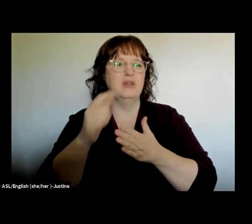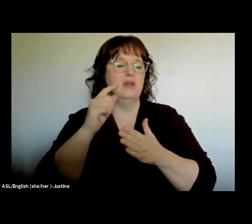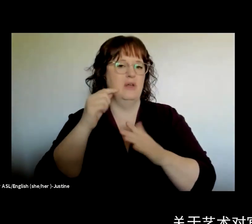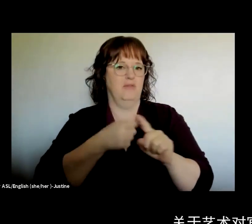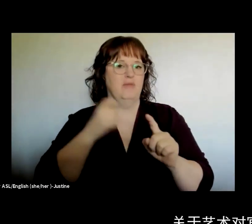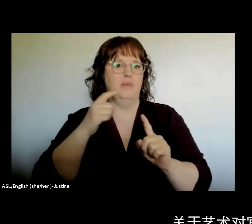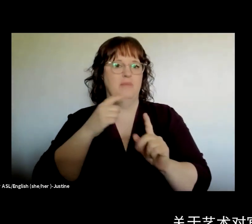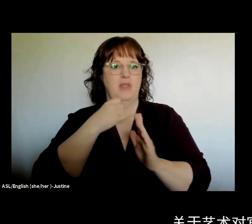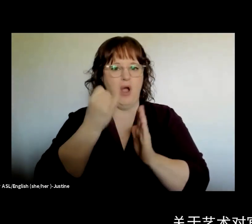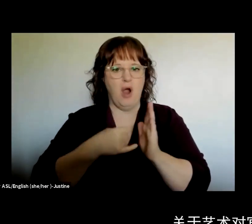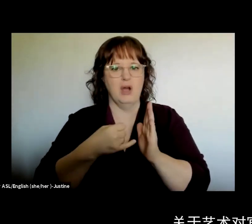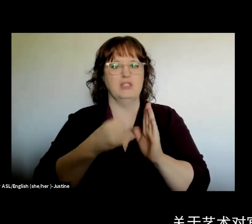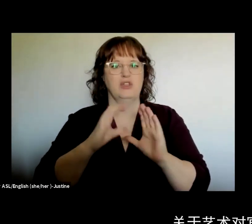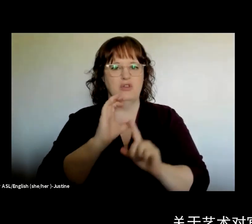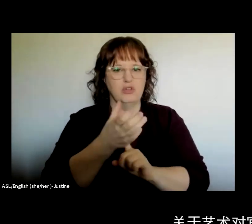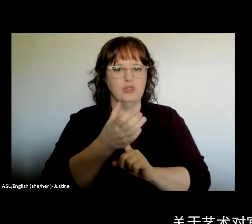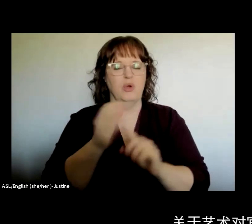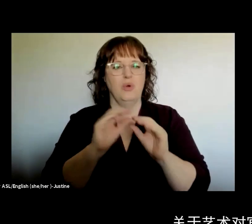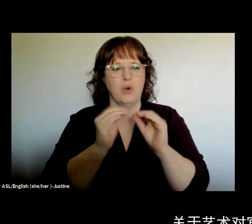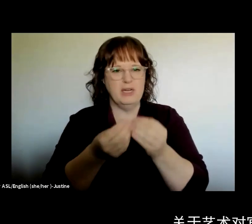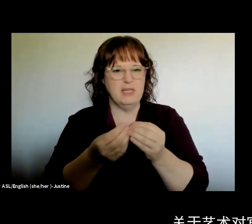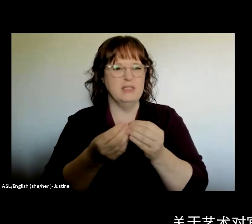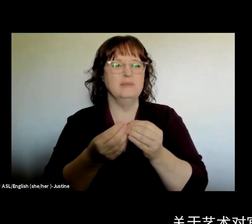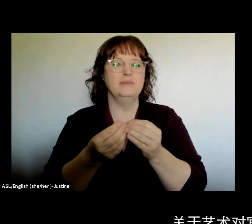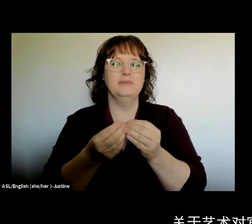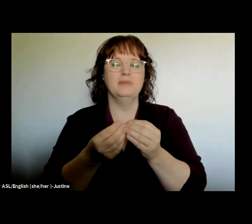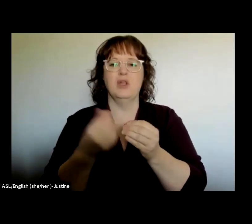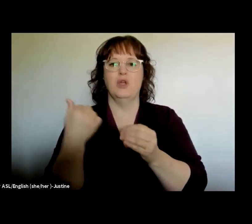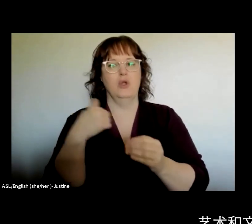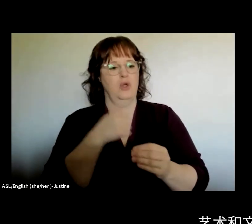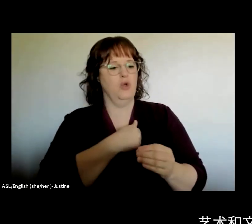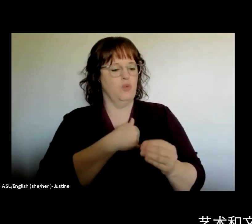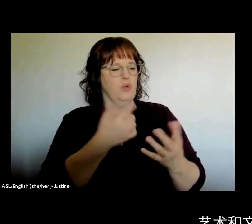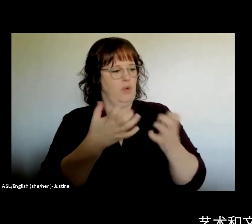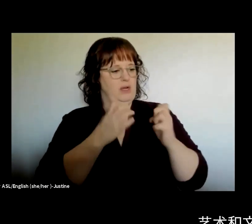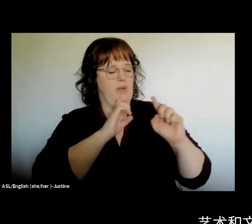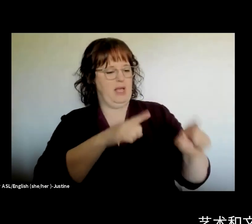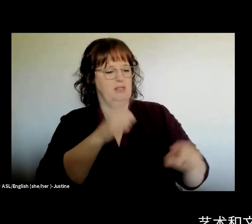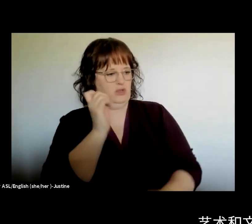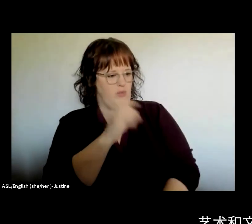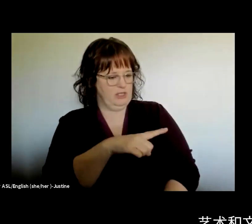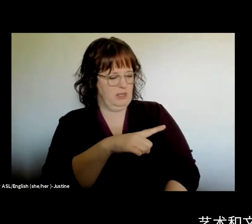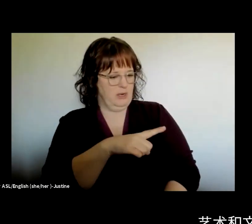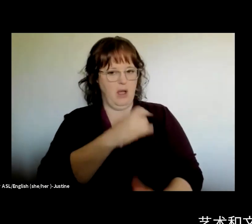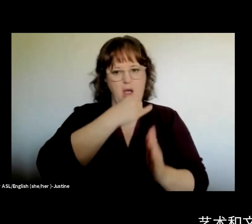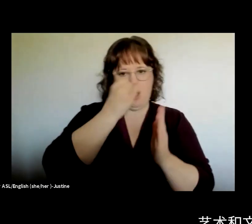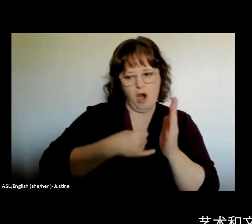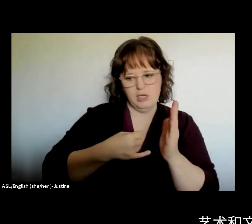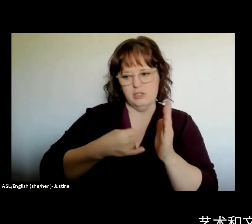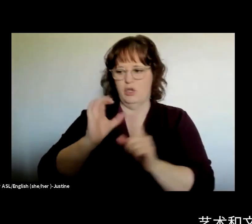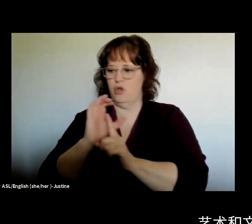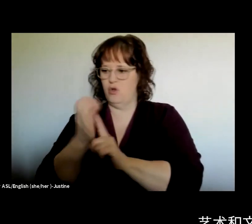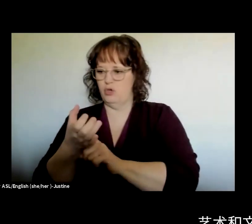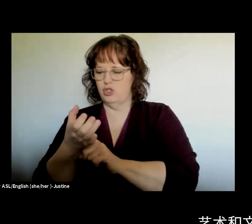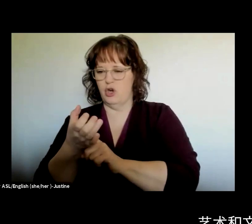conducted a livability impact study of the arts, which sought to answer the question, does the presence of arts and culture enhance